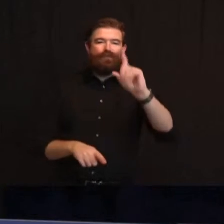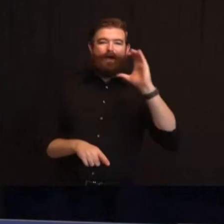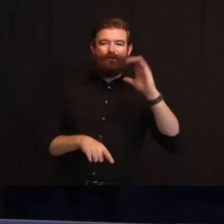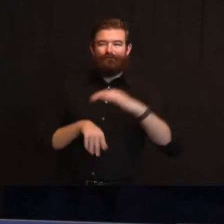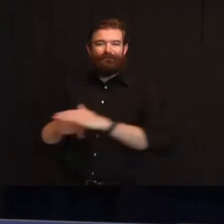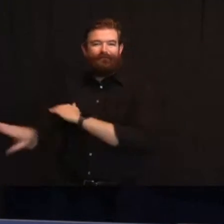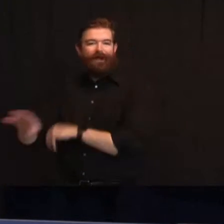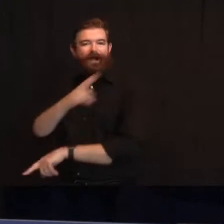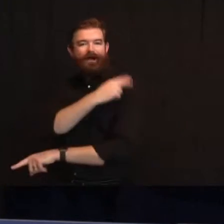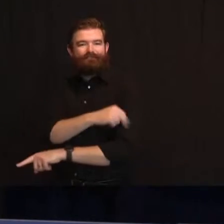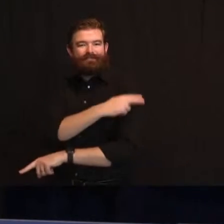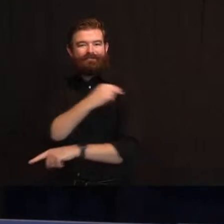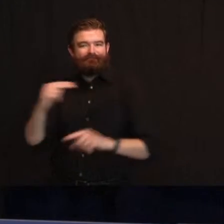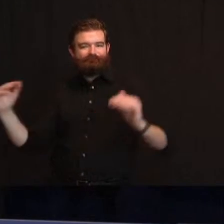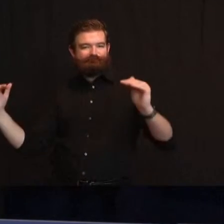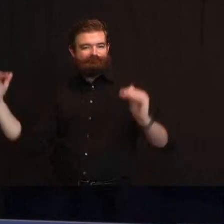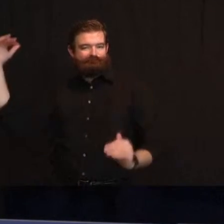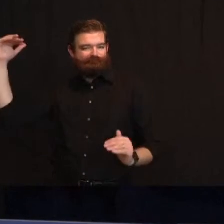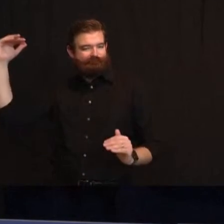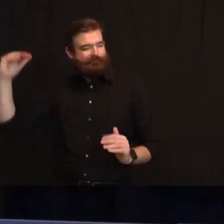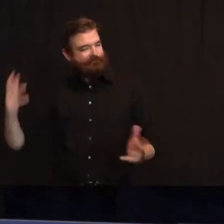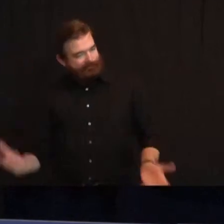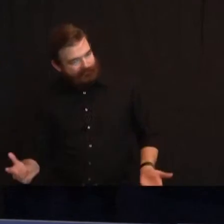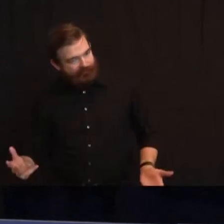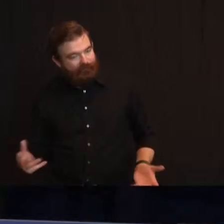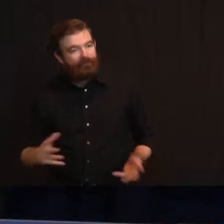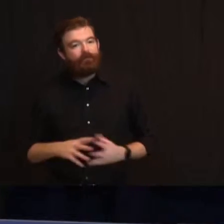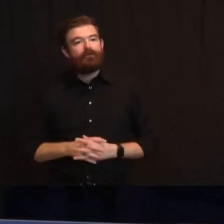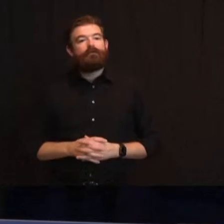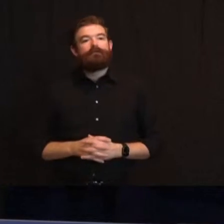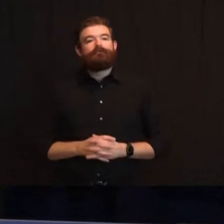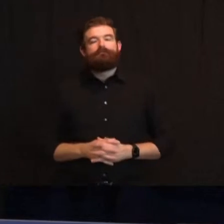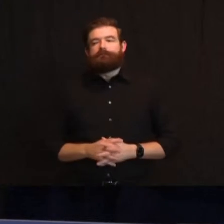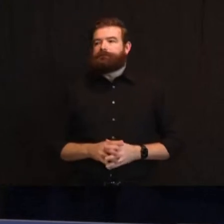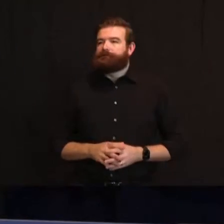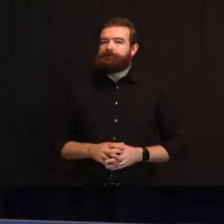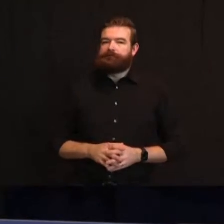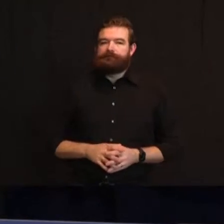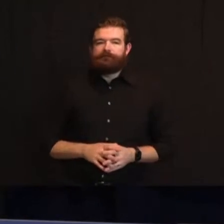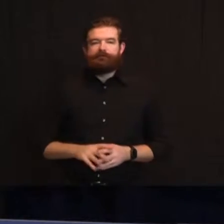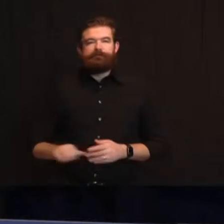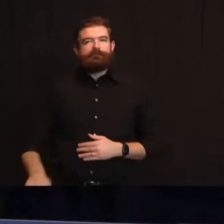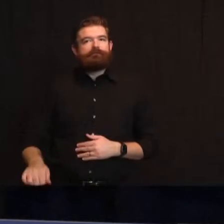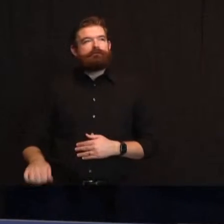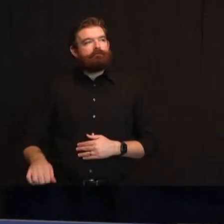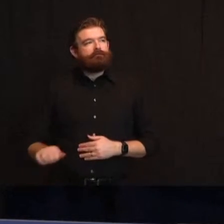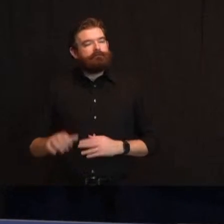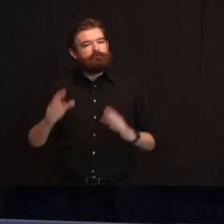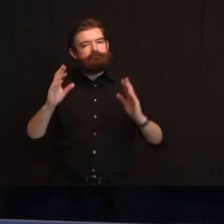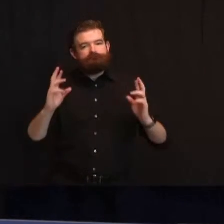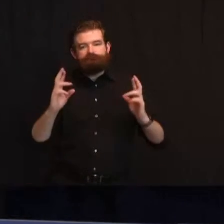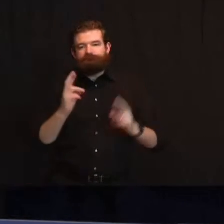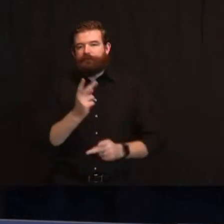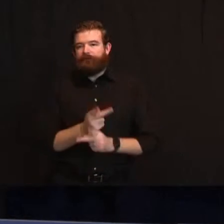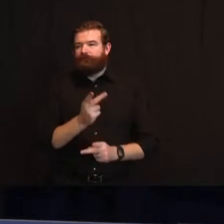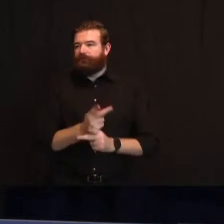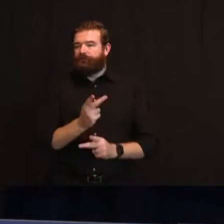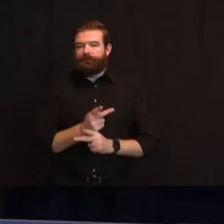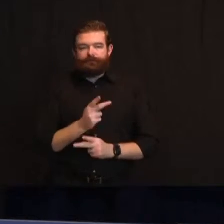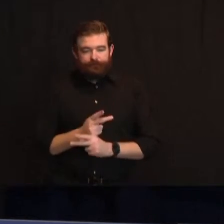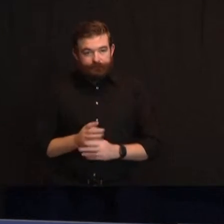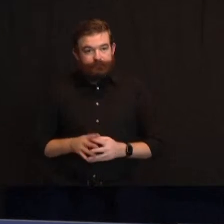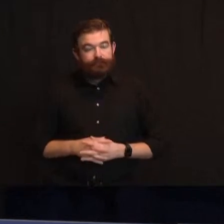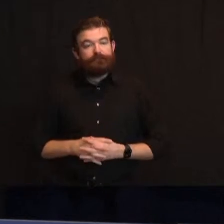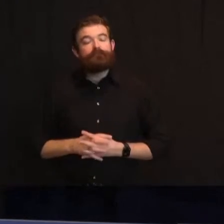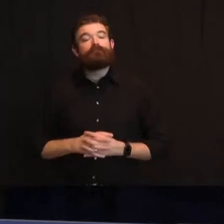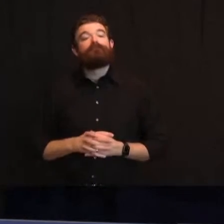I'm knocking on wood over here. I know, that's how I feel, but I think it'll be cases first,